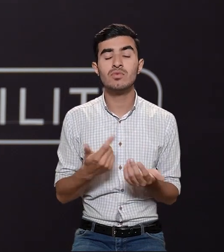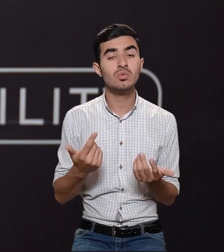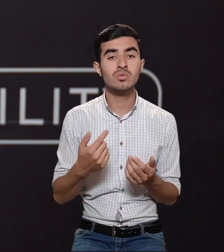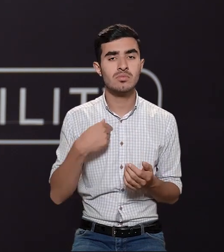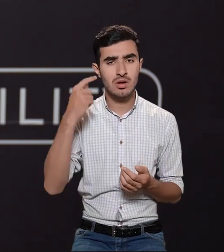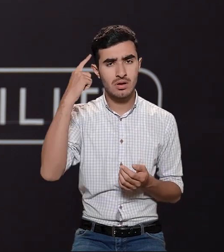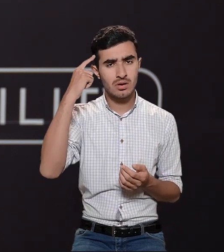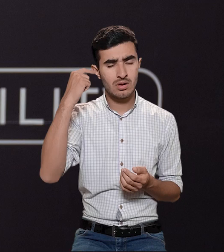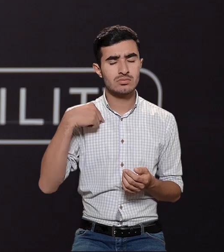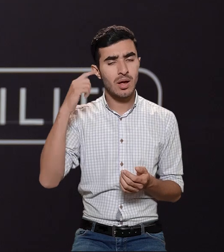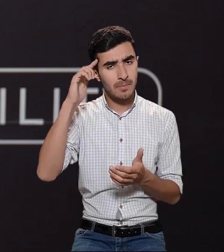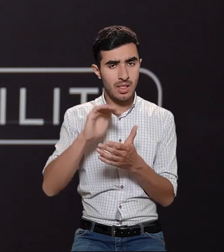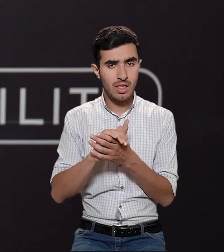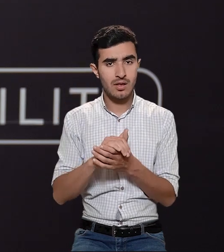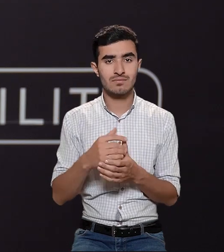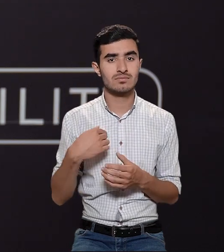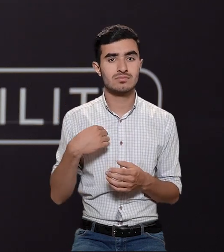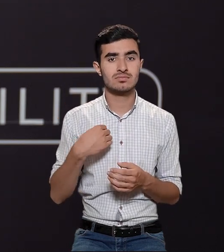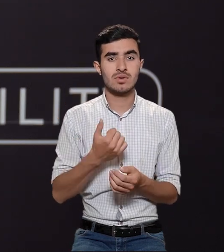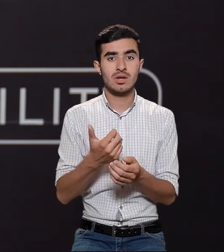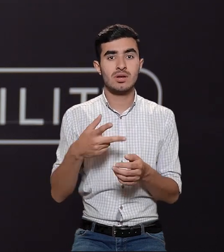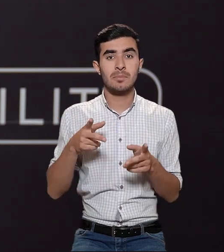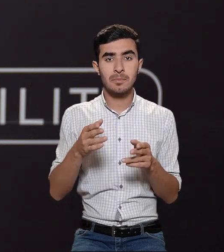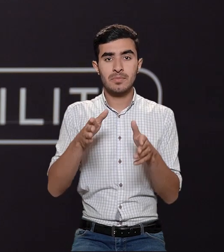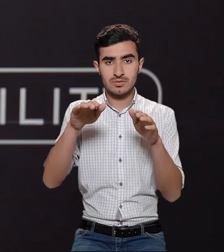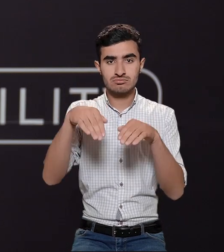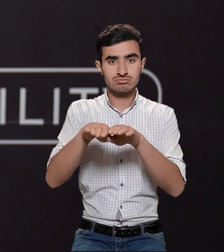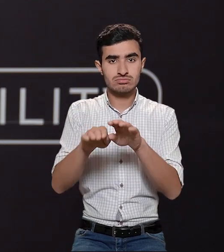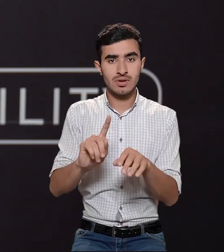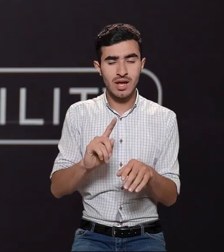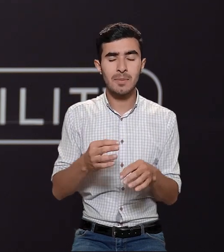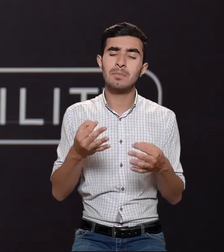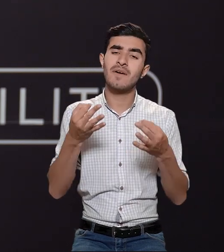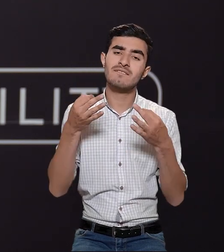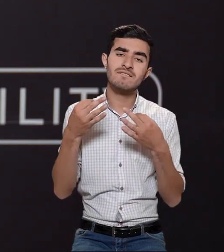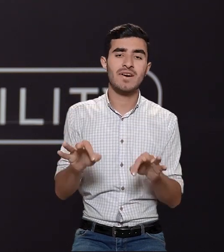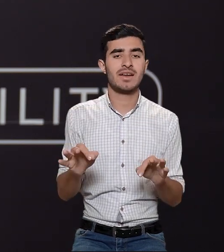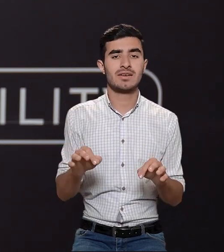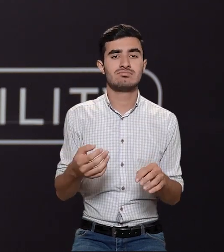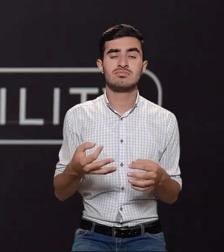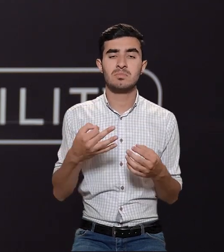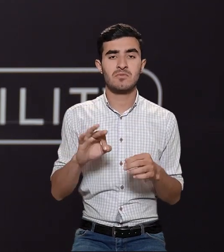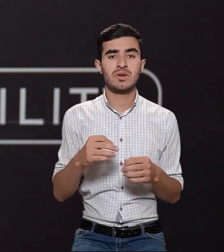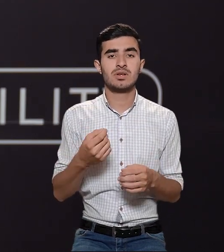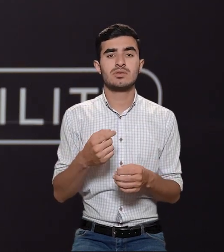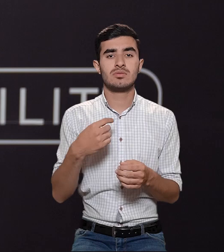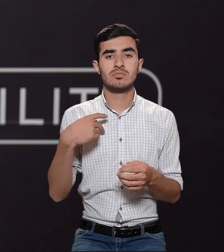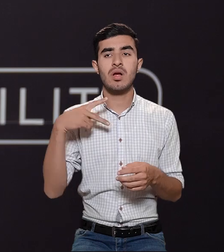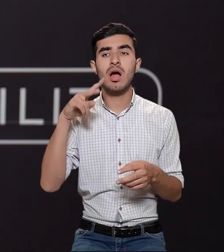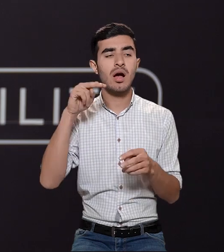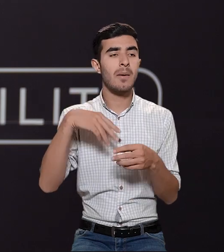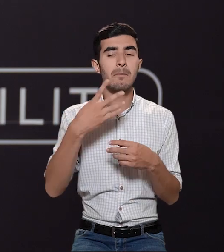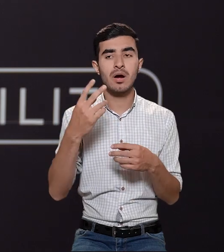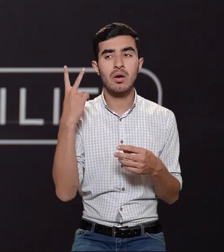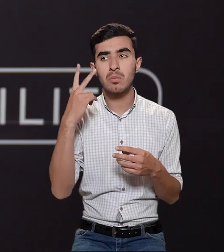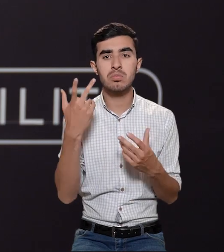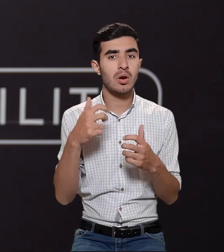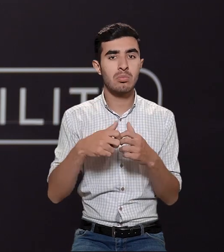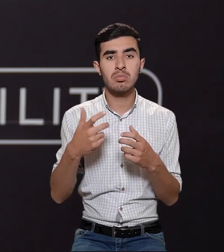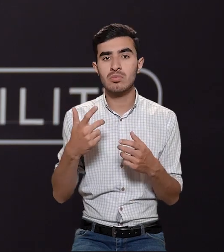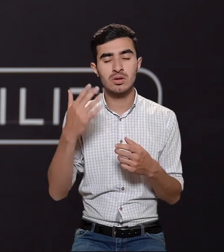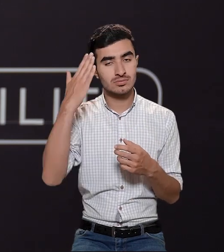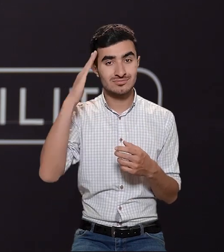I believe that the patient is free of all kind of worries and no pain when the cutting is going